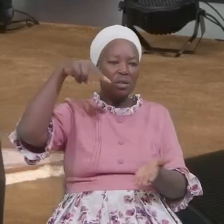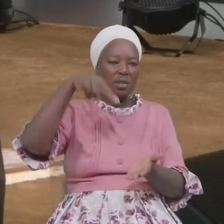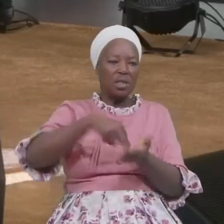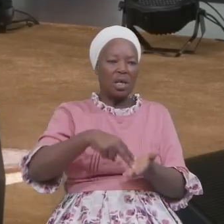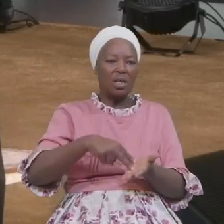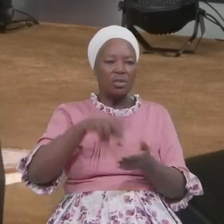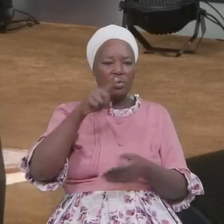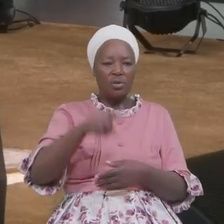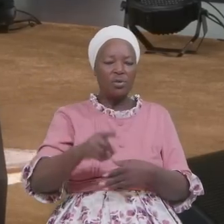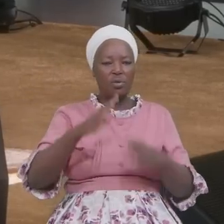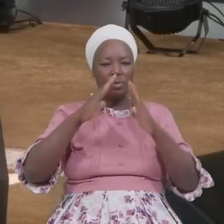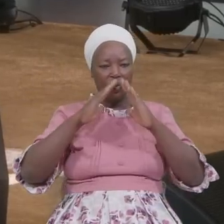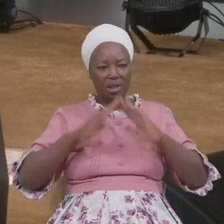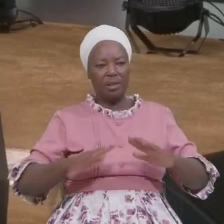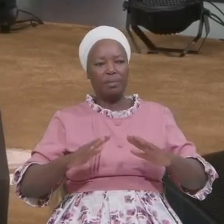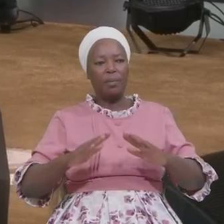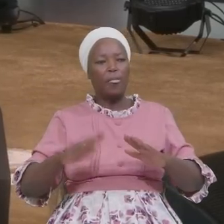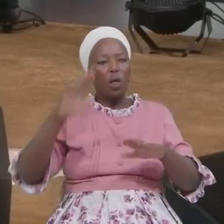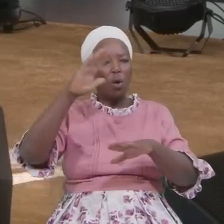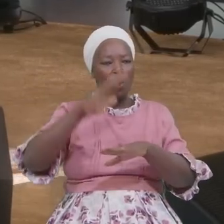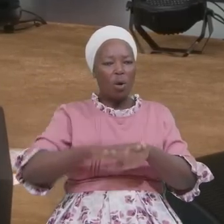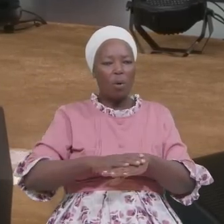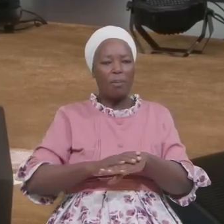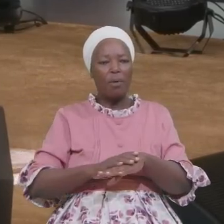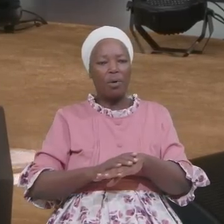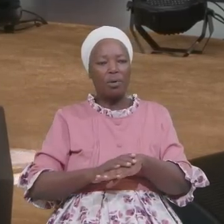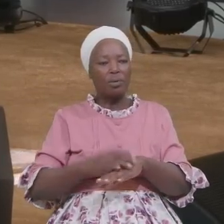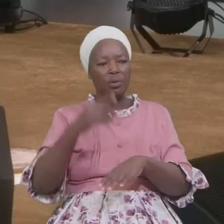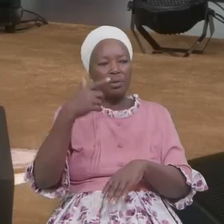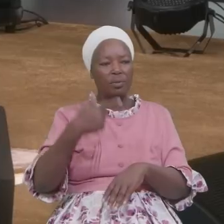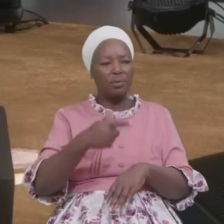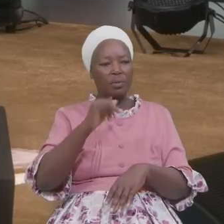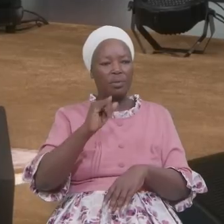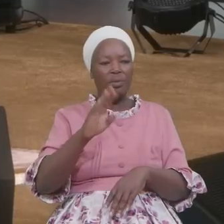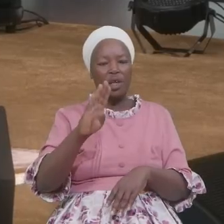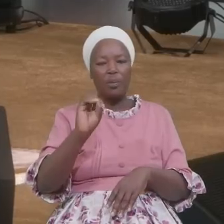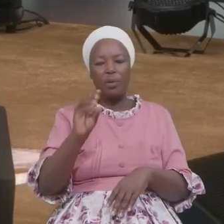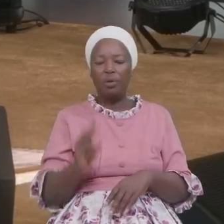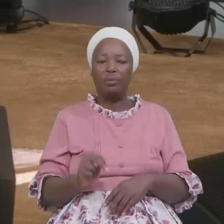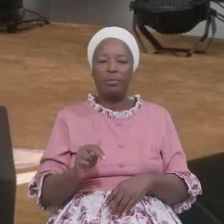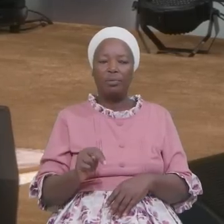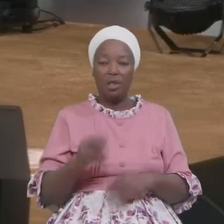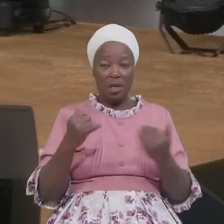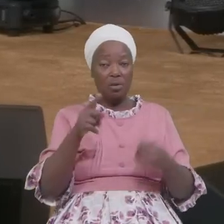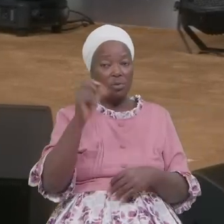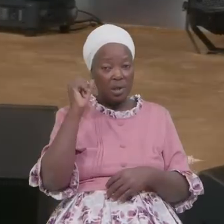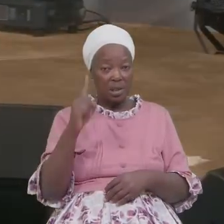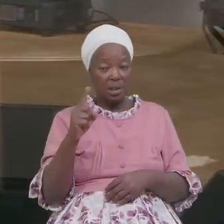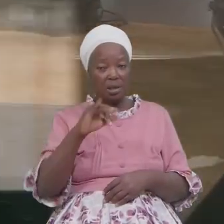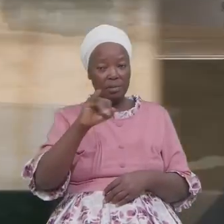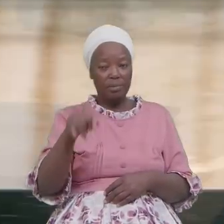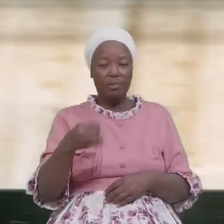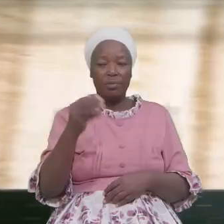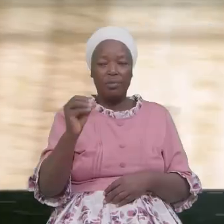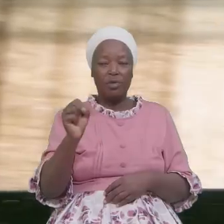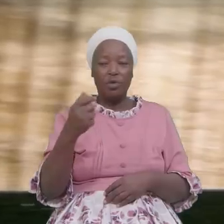thou still upon Gibeon. Now understand, Joshua had